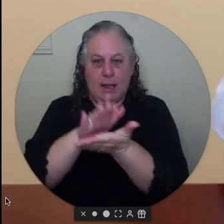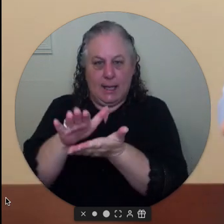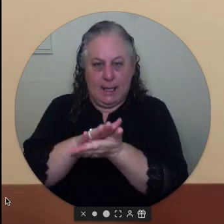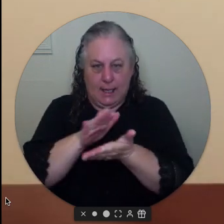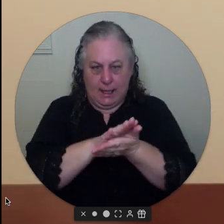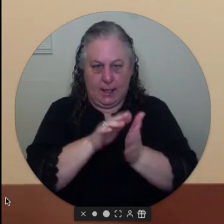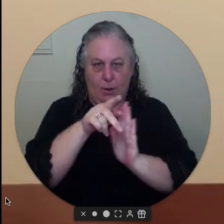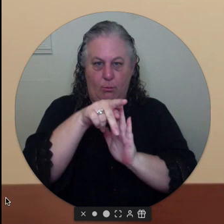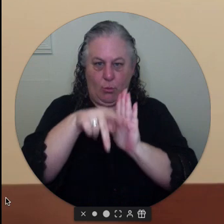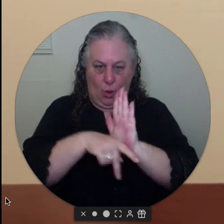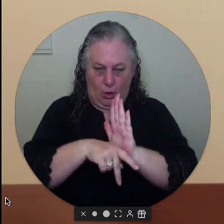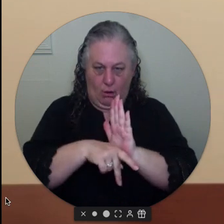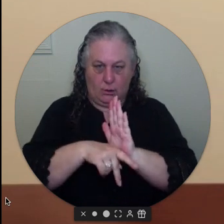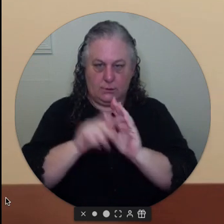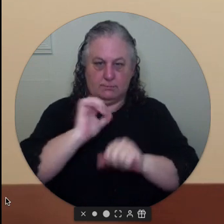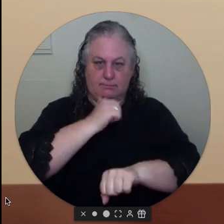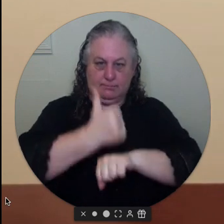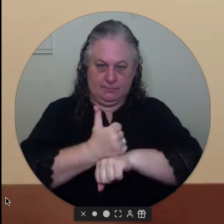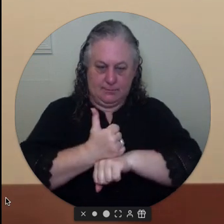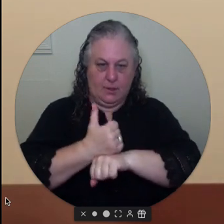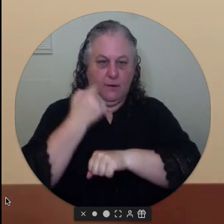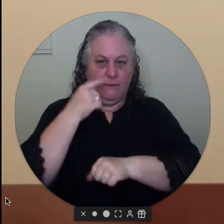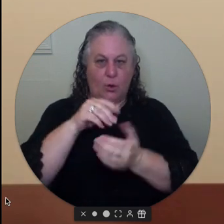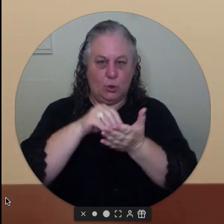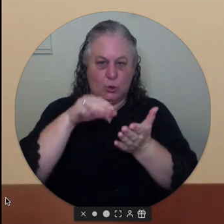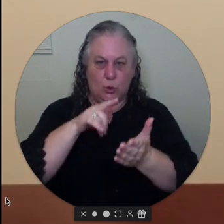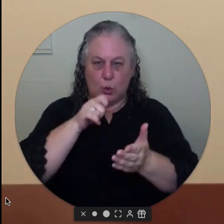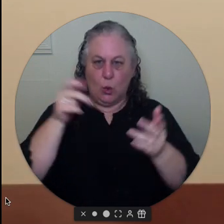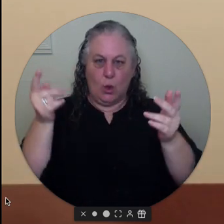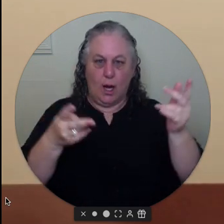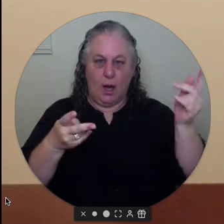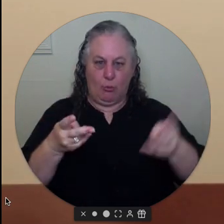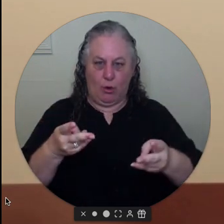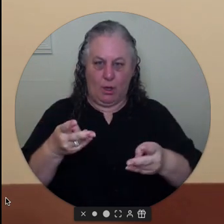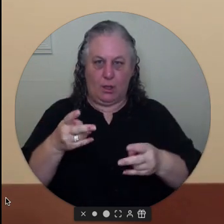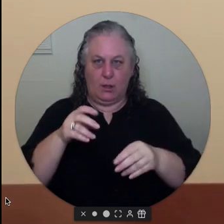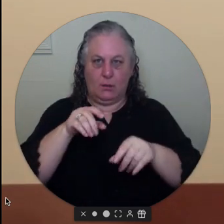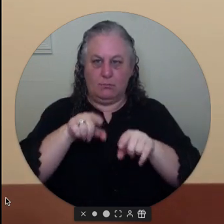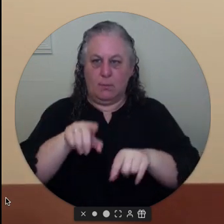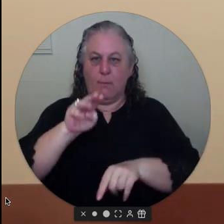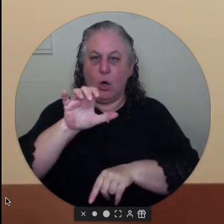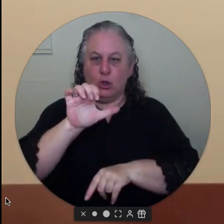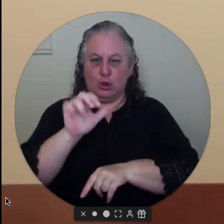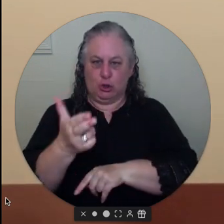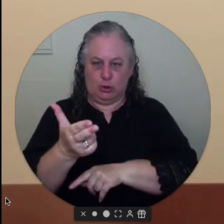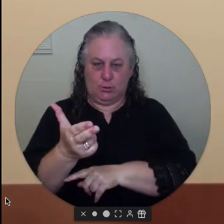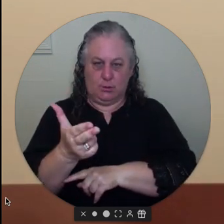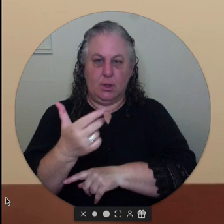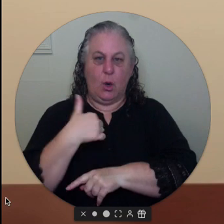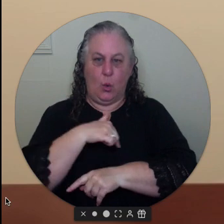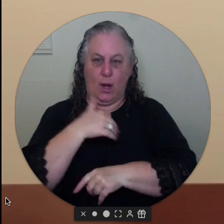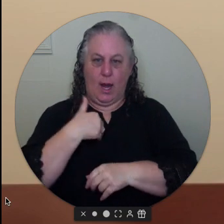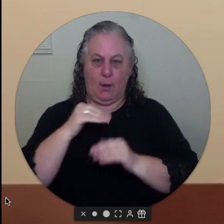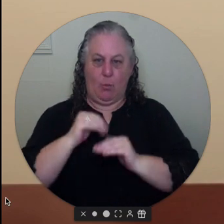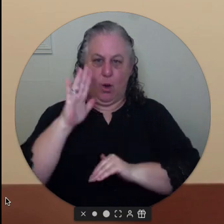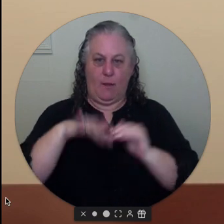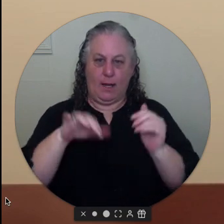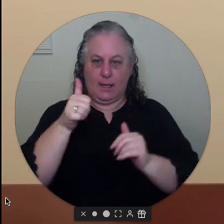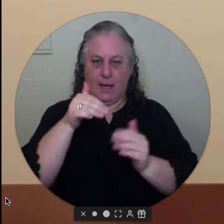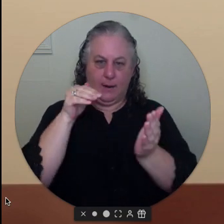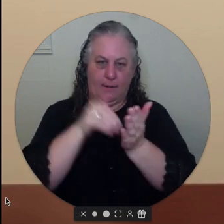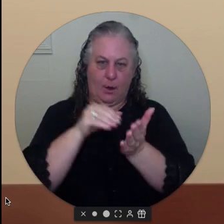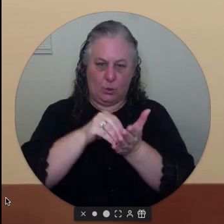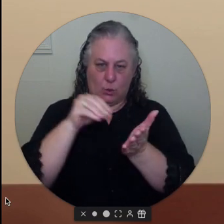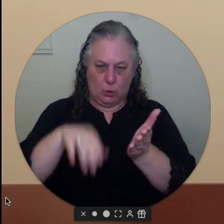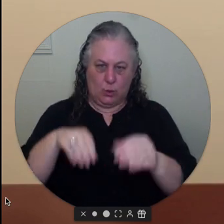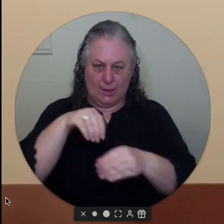that we had in place when our students came back in hybrid at the end of March. And remember, we had over 10,000 of our students in